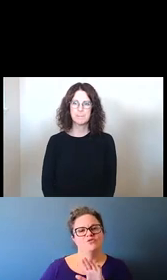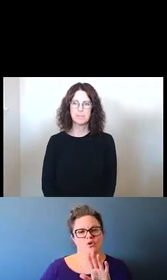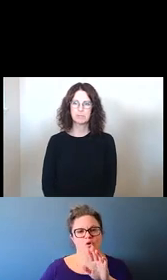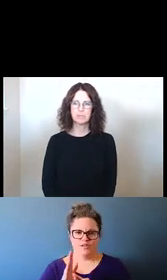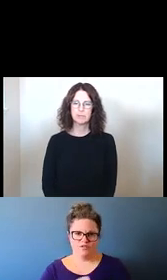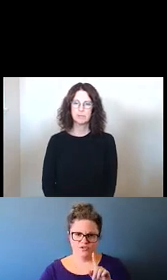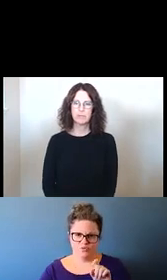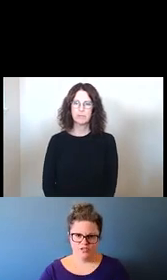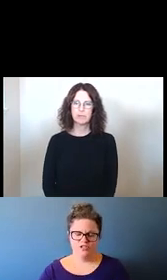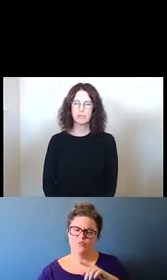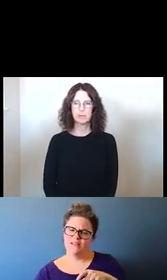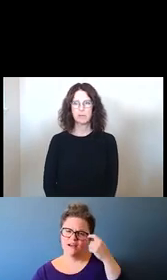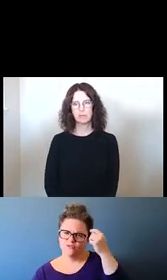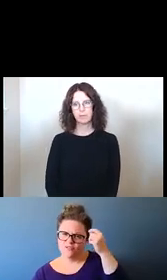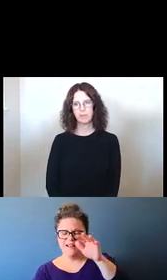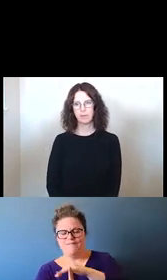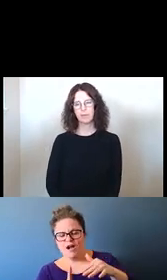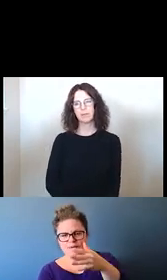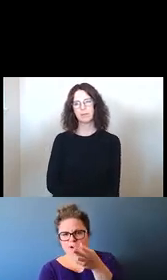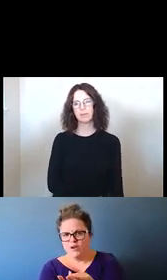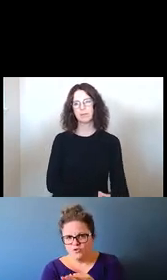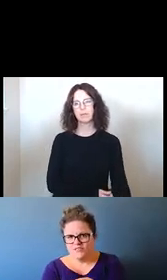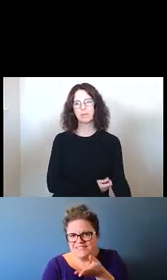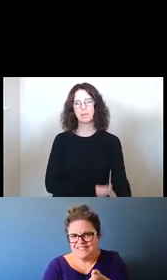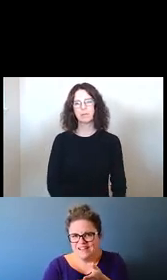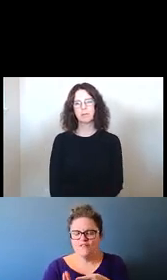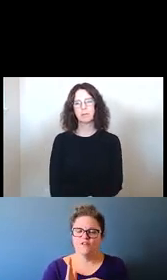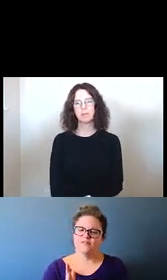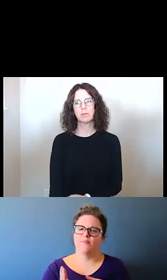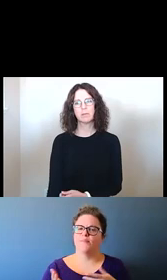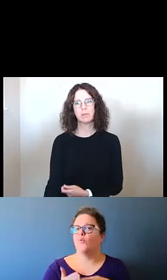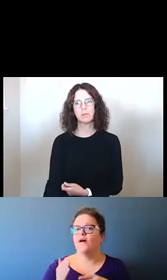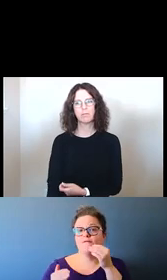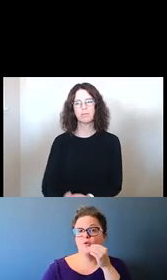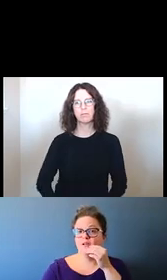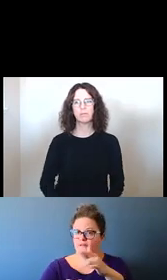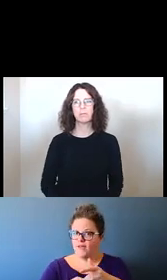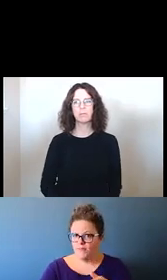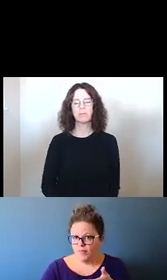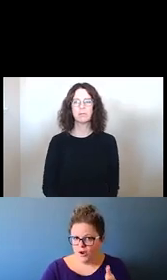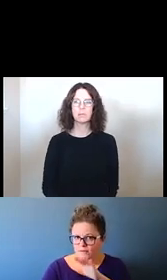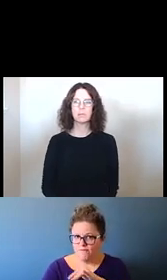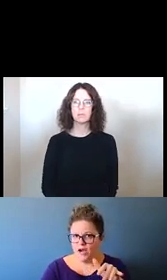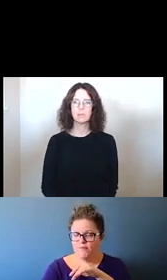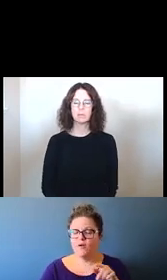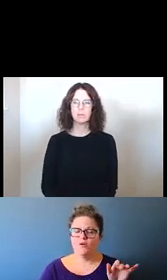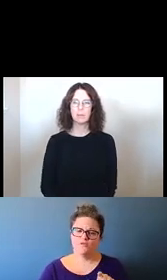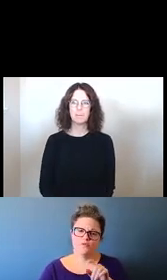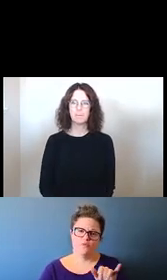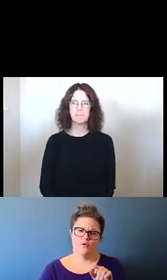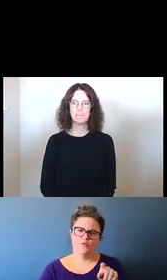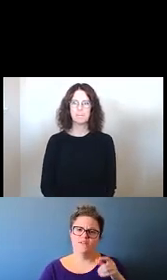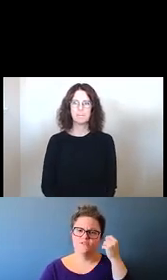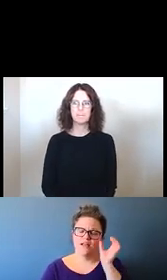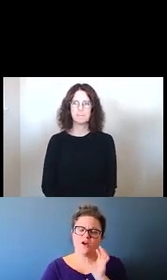understand the resources in the environment. For example, what food resources will be around. And they'll also need to understand cultural